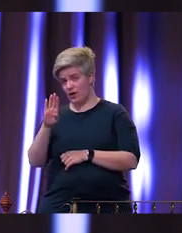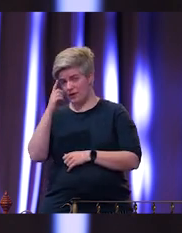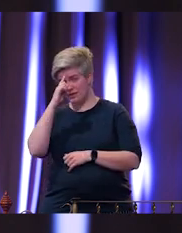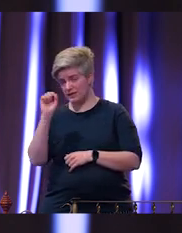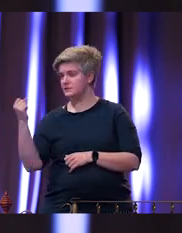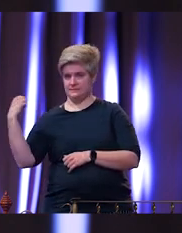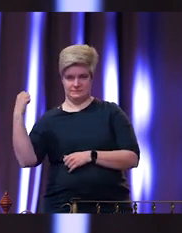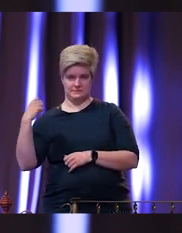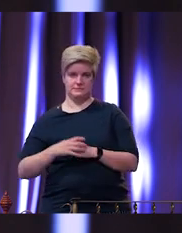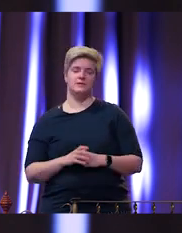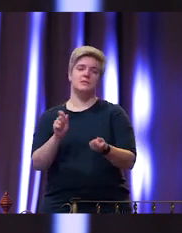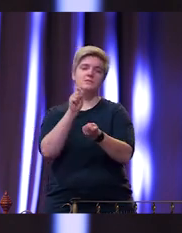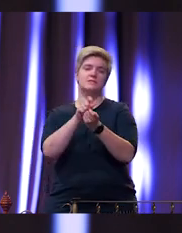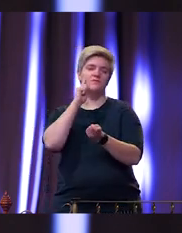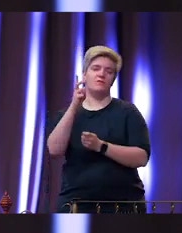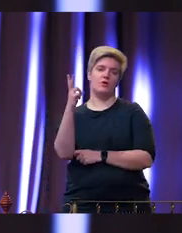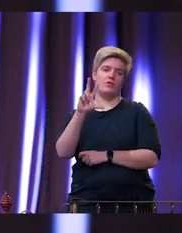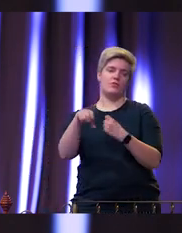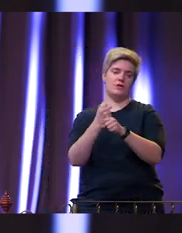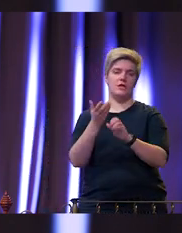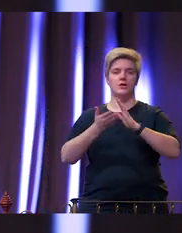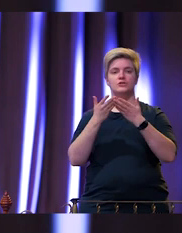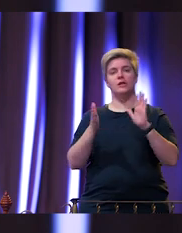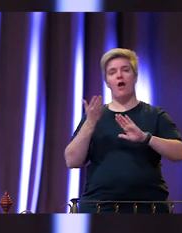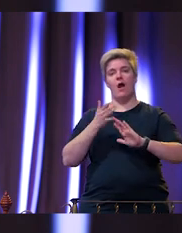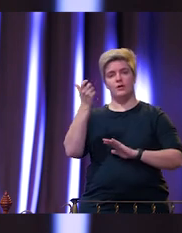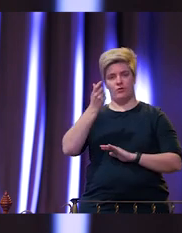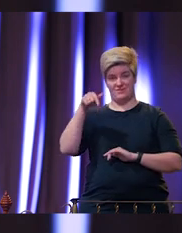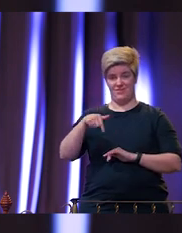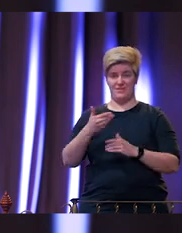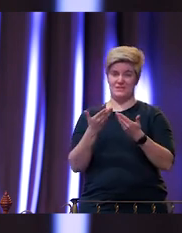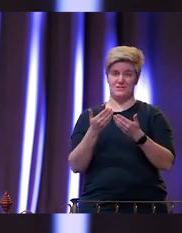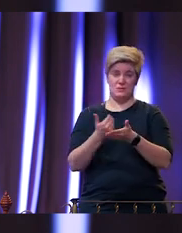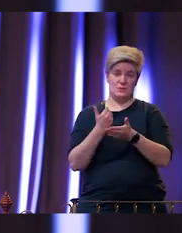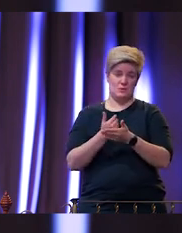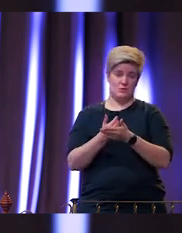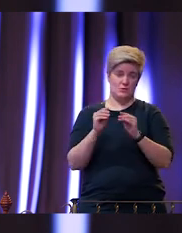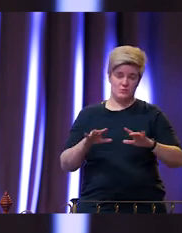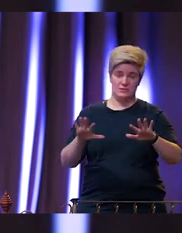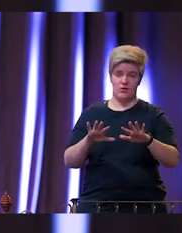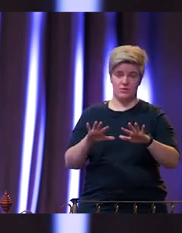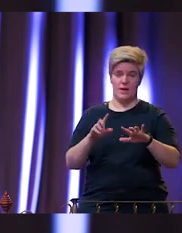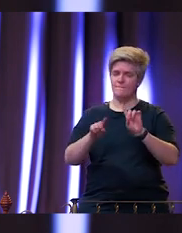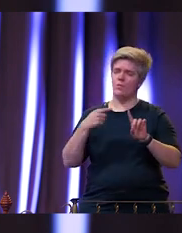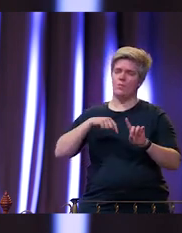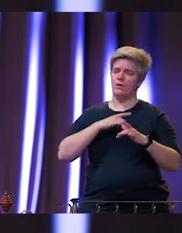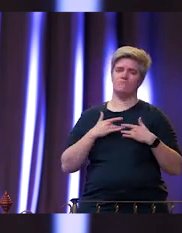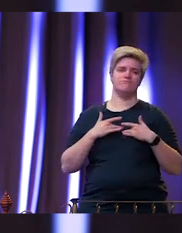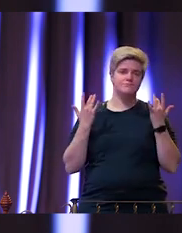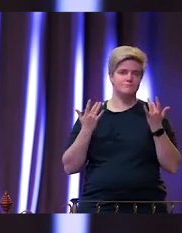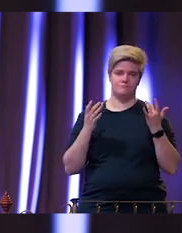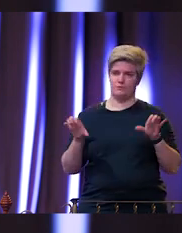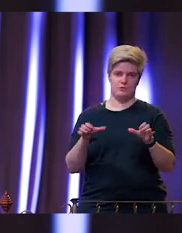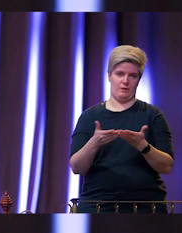Specifically for 3-year general operating grants. This is new territory for Arts Work Fund, but we are thrilled to be doing this.